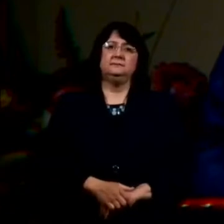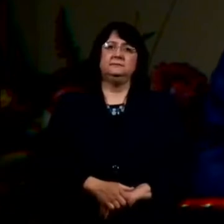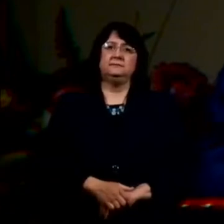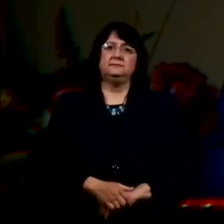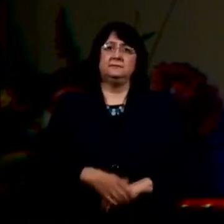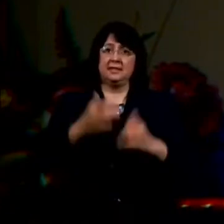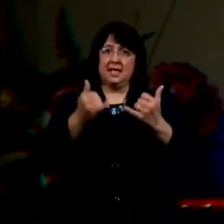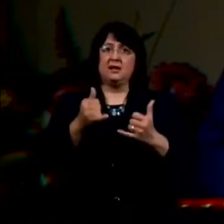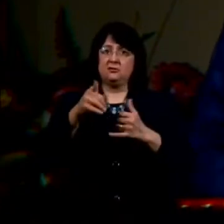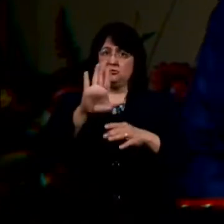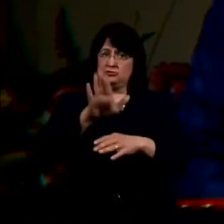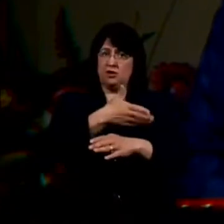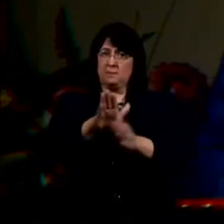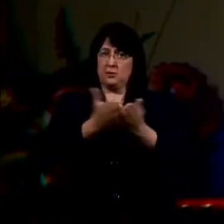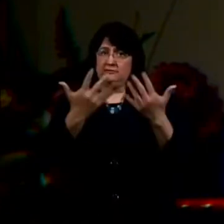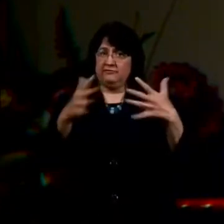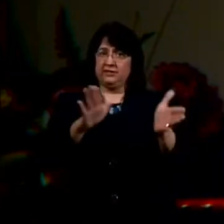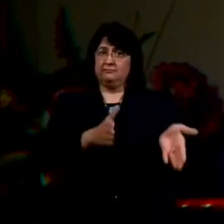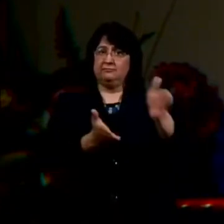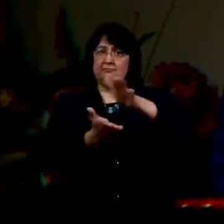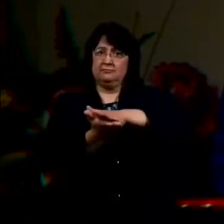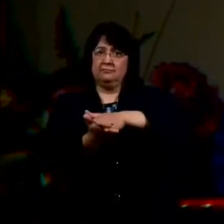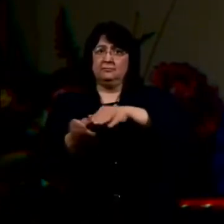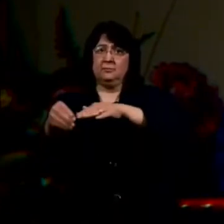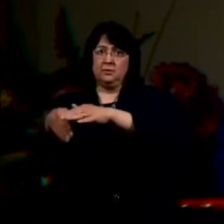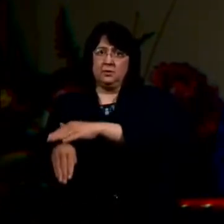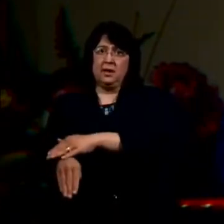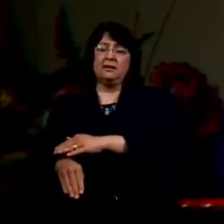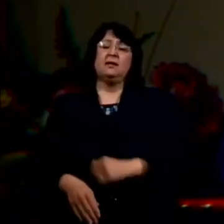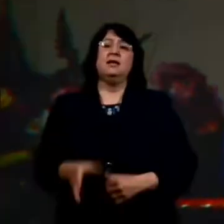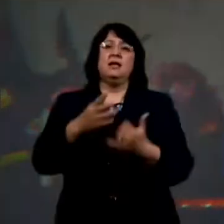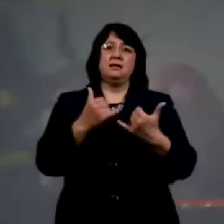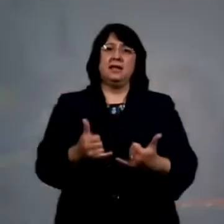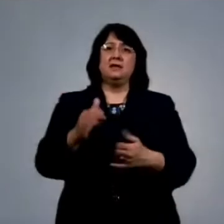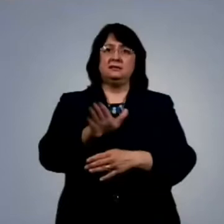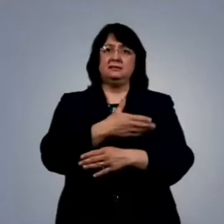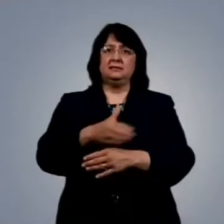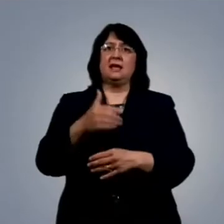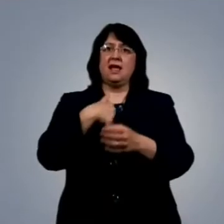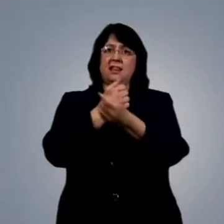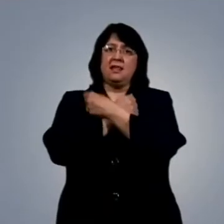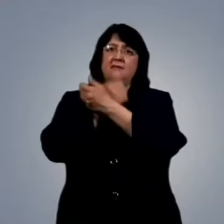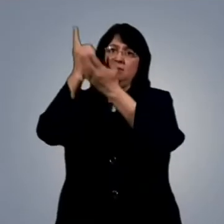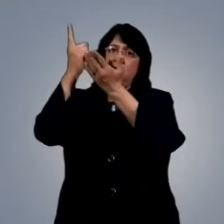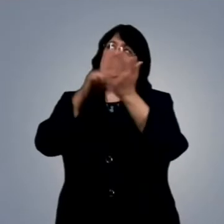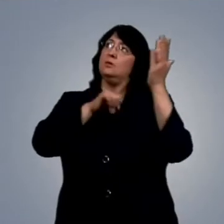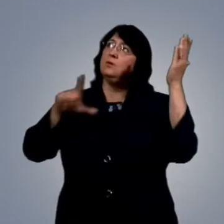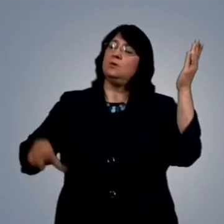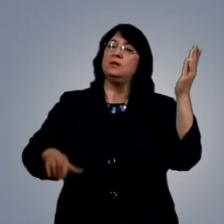All right, you can put your songbooks away and let's sing one chorus. We'll sing, "I love you, Lord, and I lift my voice."